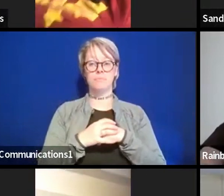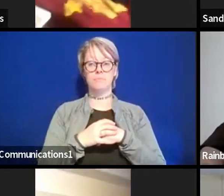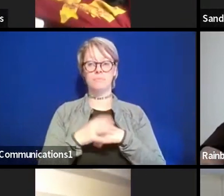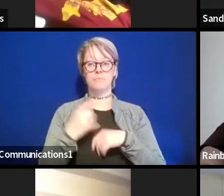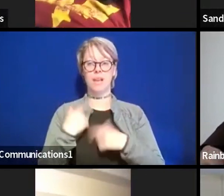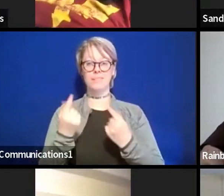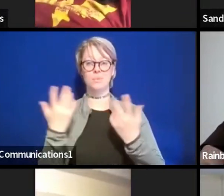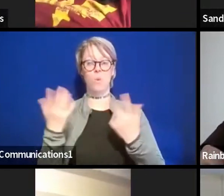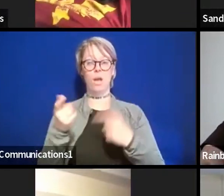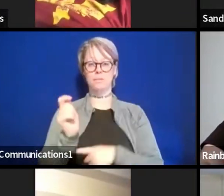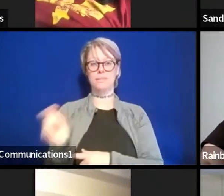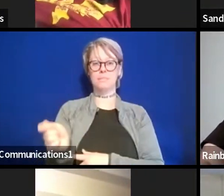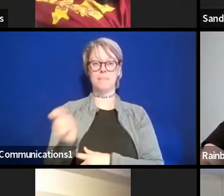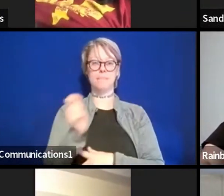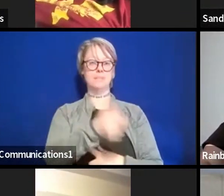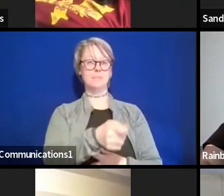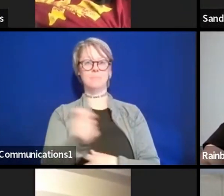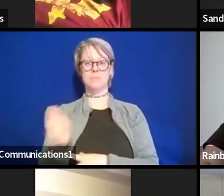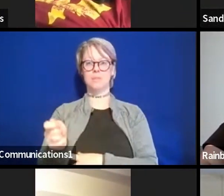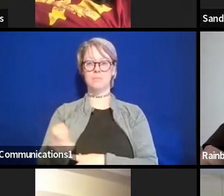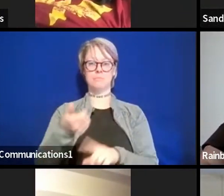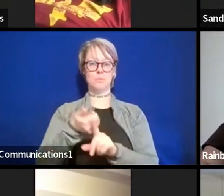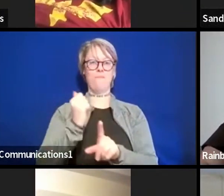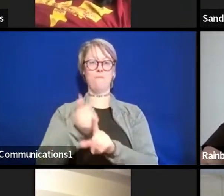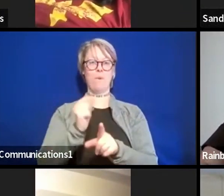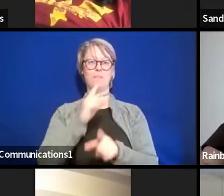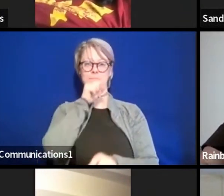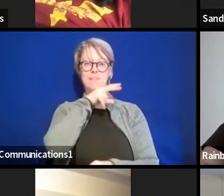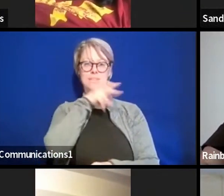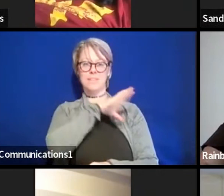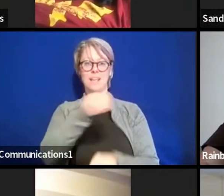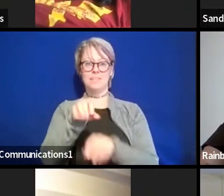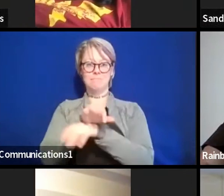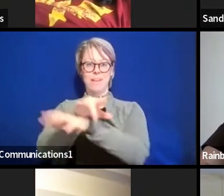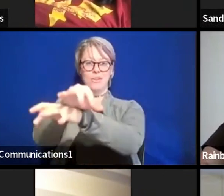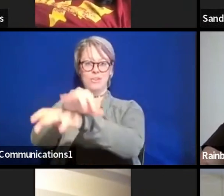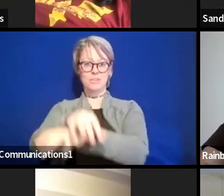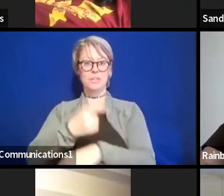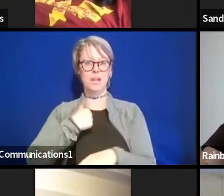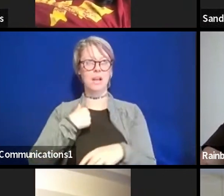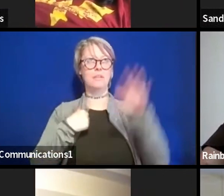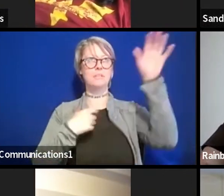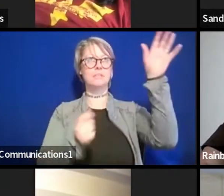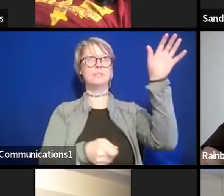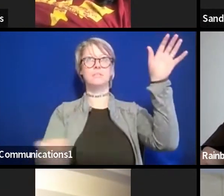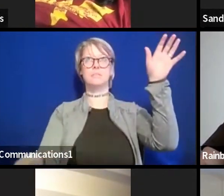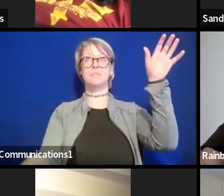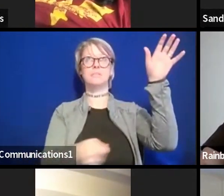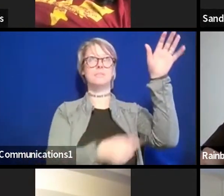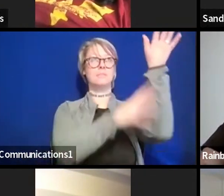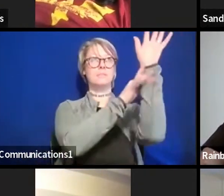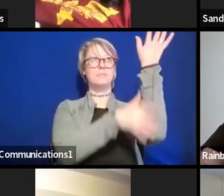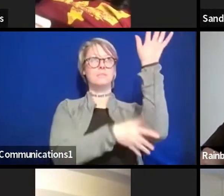the ground for snakes. A tarantula scuttled off, and I knelt, feeling my way down the tree's trunk and along one of its